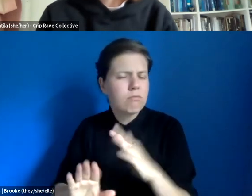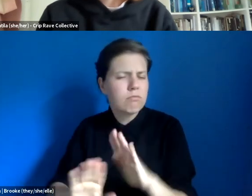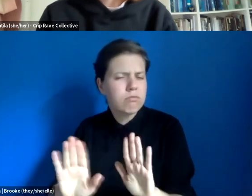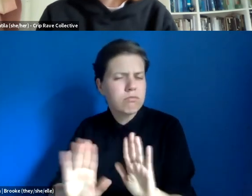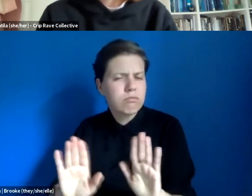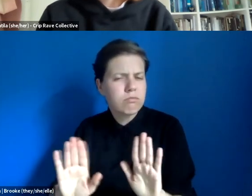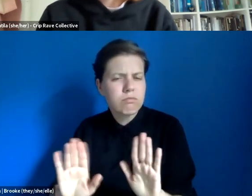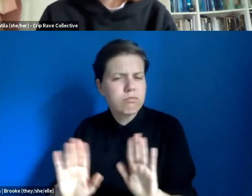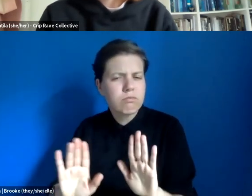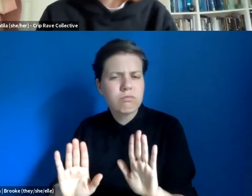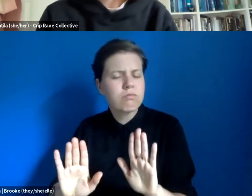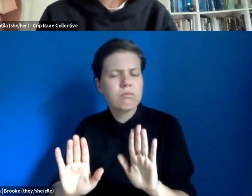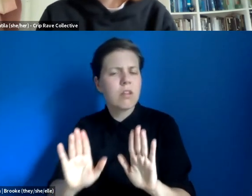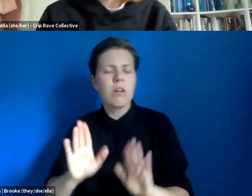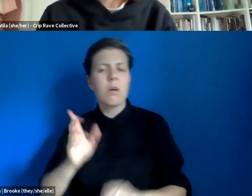making soul food.